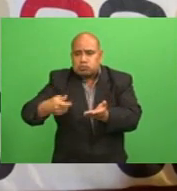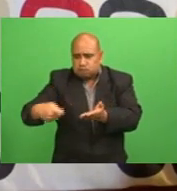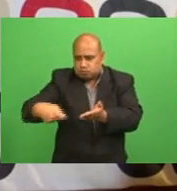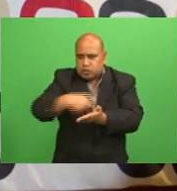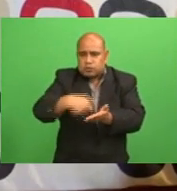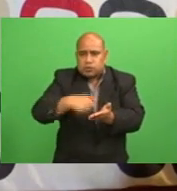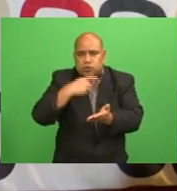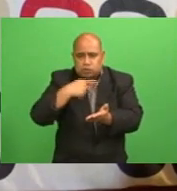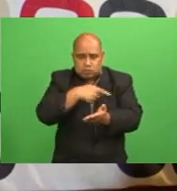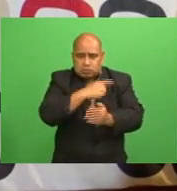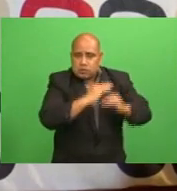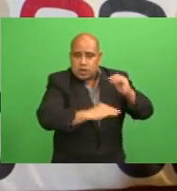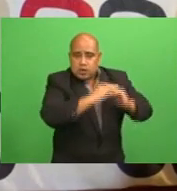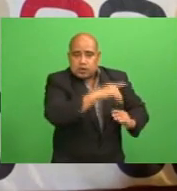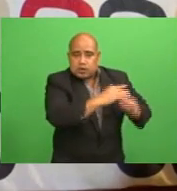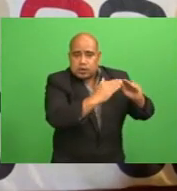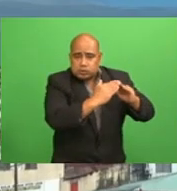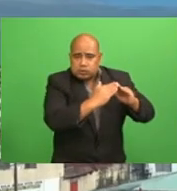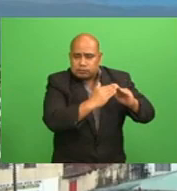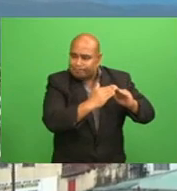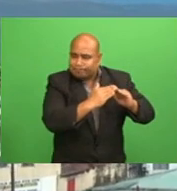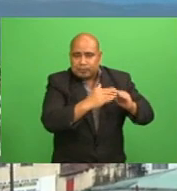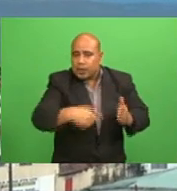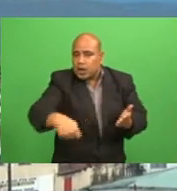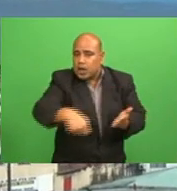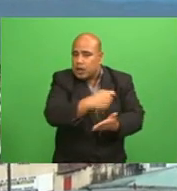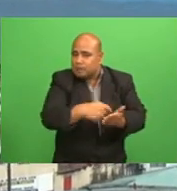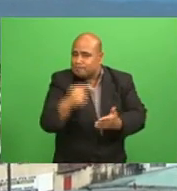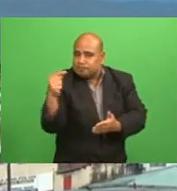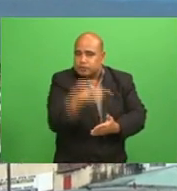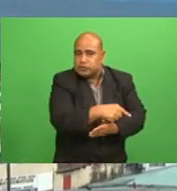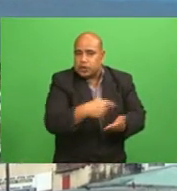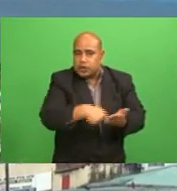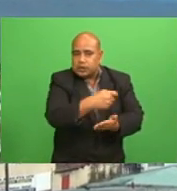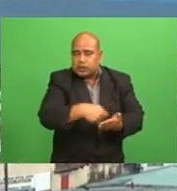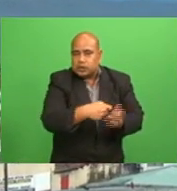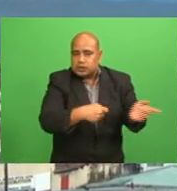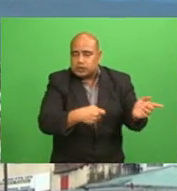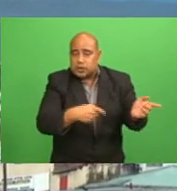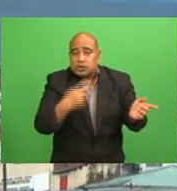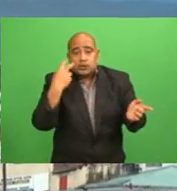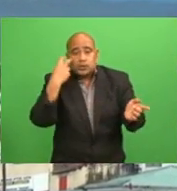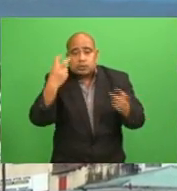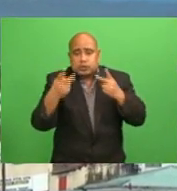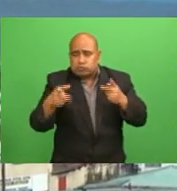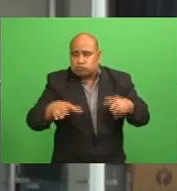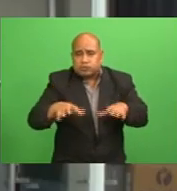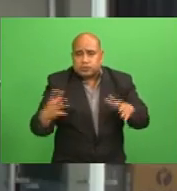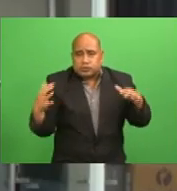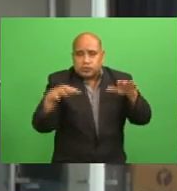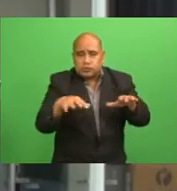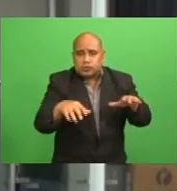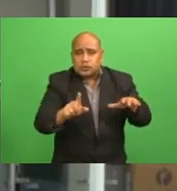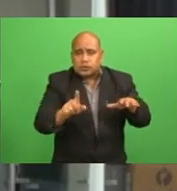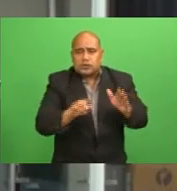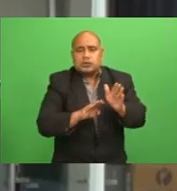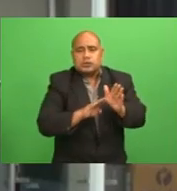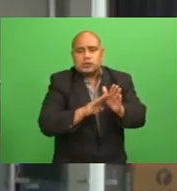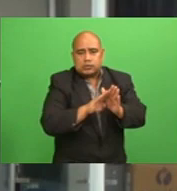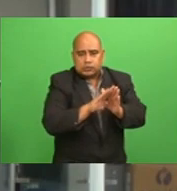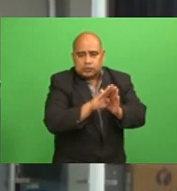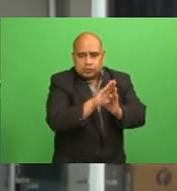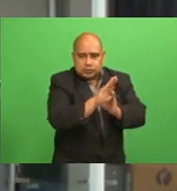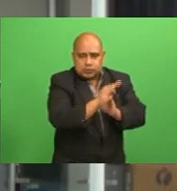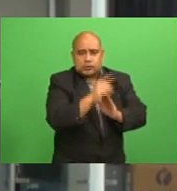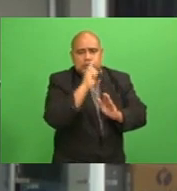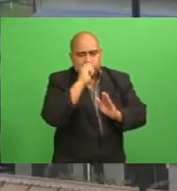are investing in this building, they want tenants. As the tourism activity remains muted, many Fijians working in the sector have